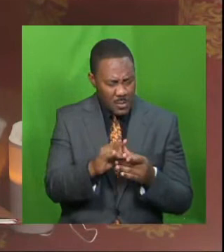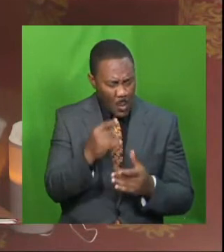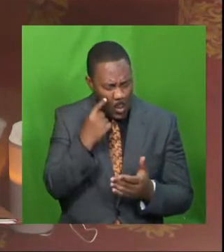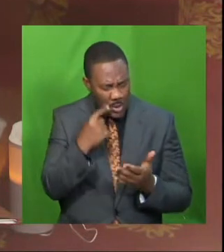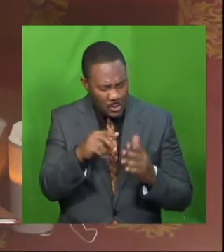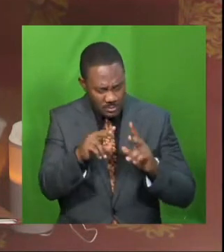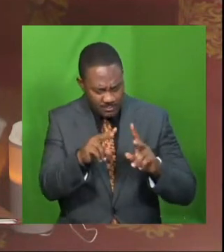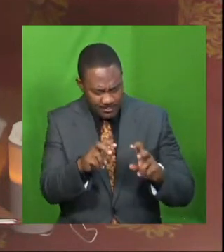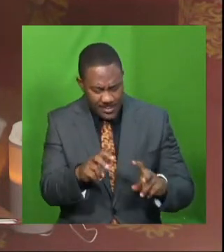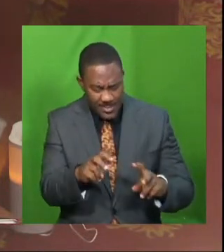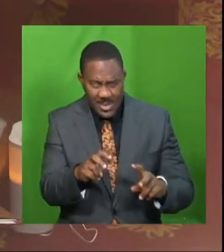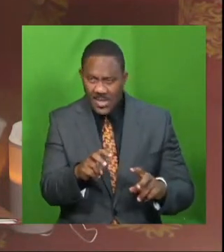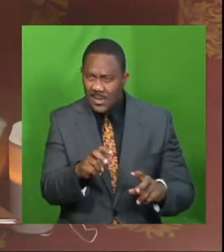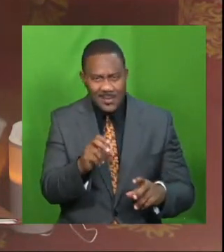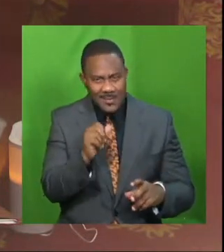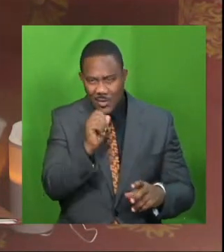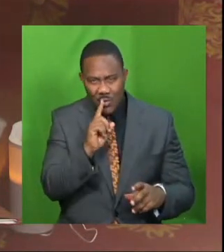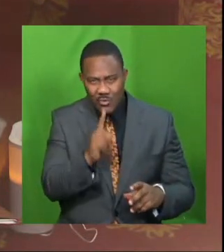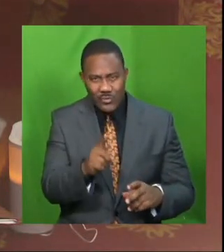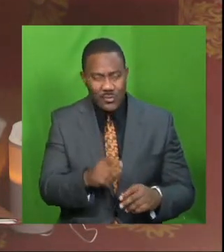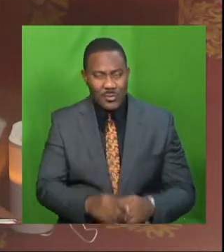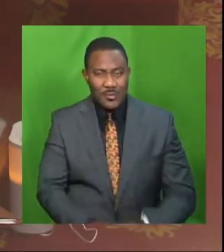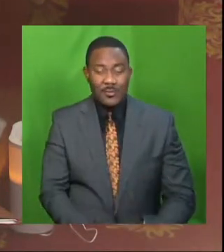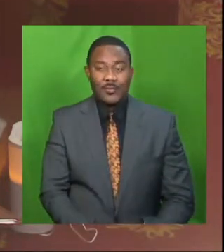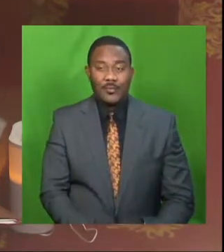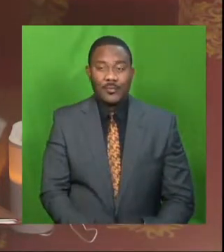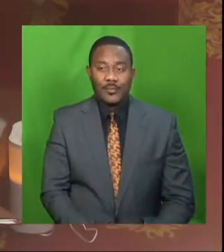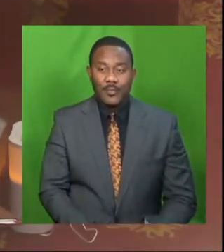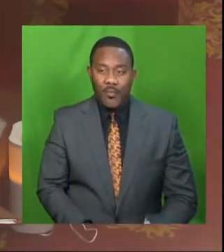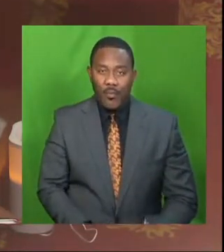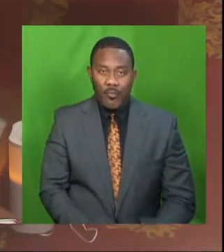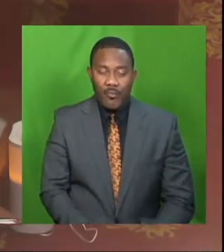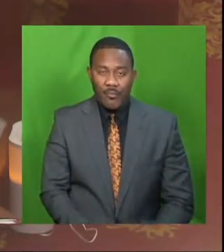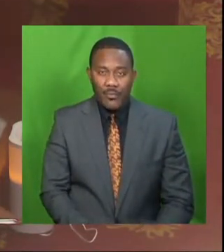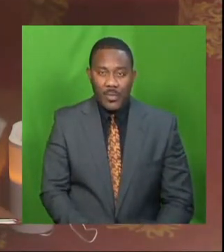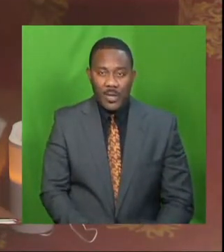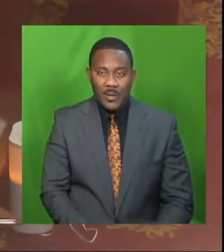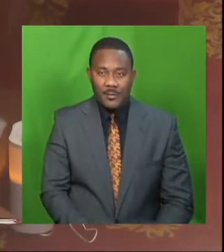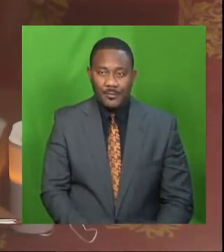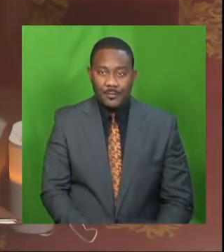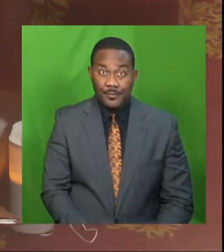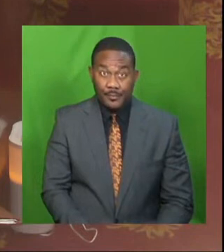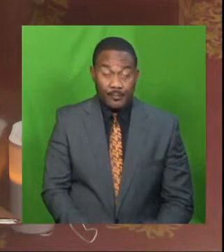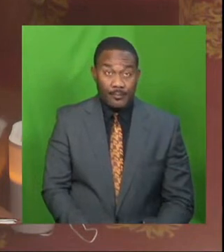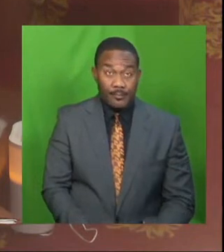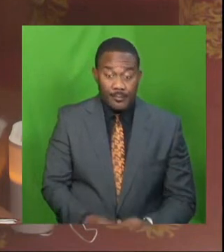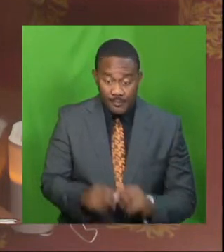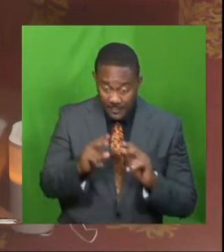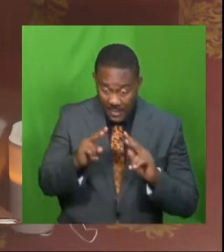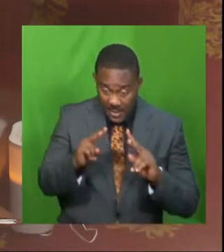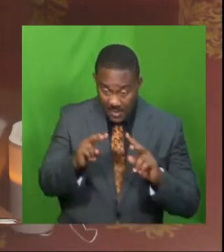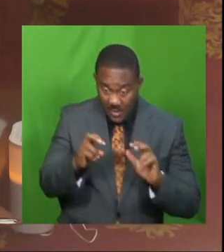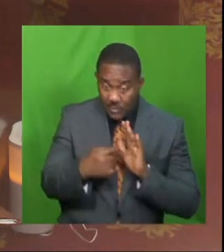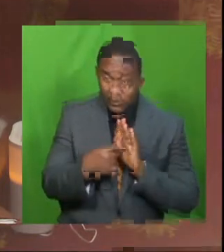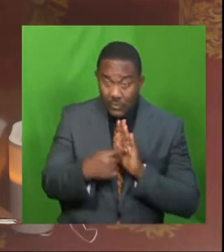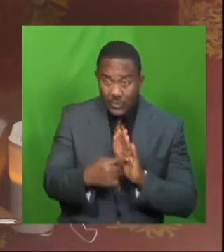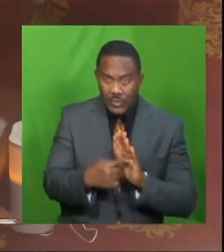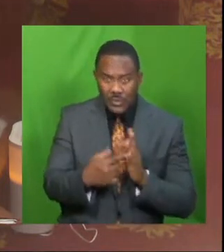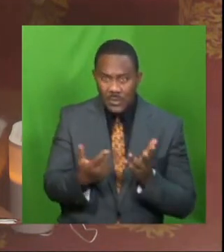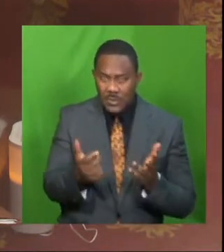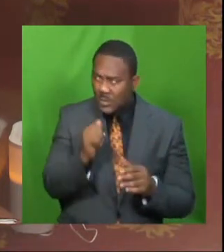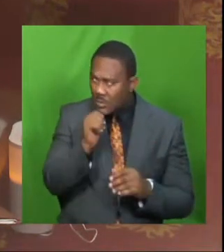proper mechanism for accounting for all of these. Our research shows that there is no proper